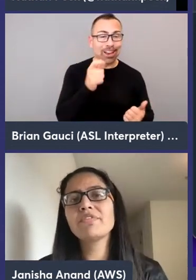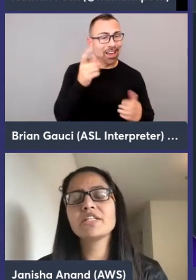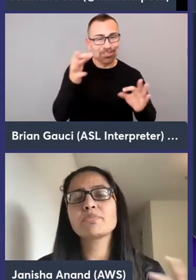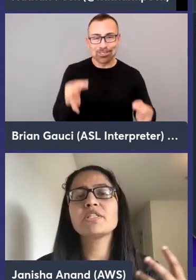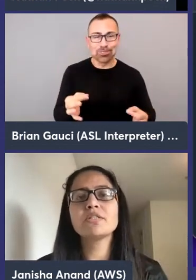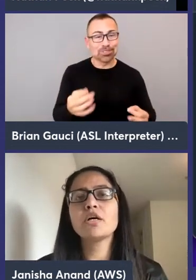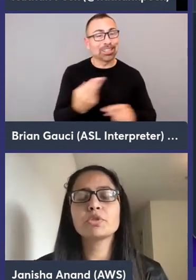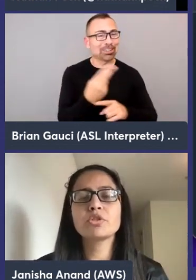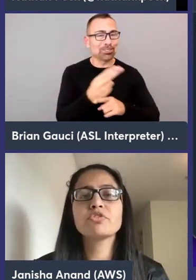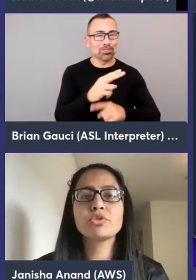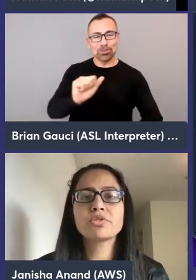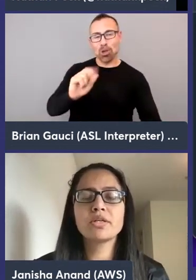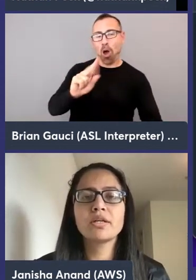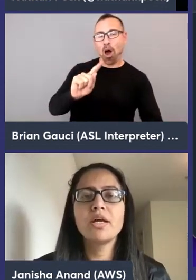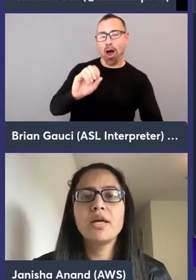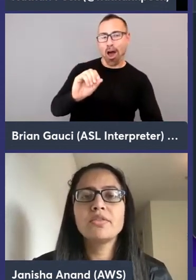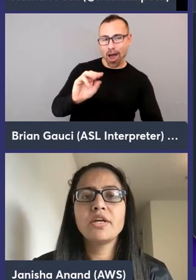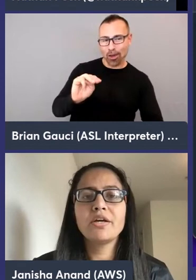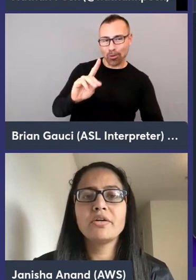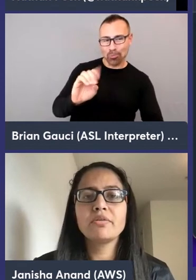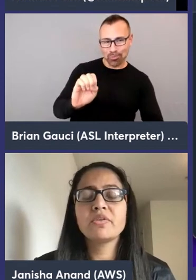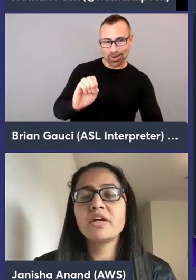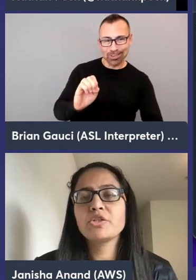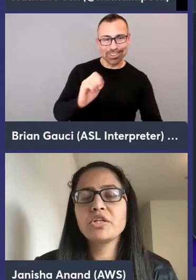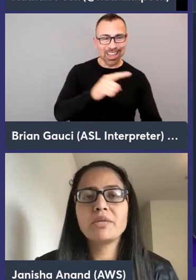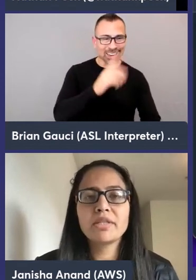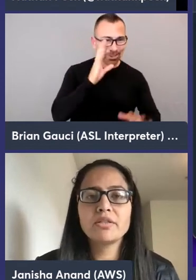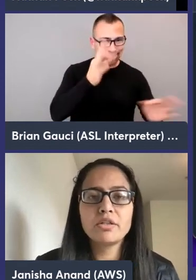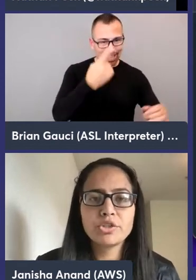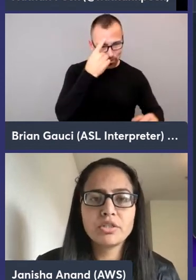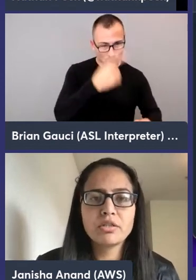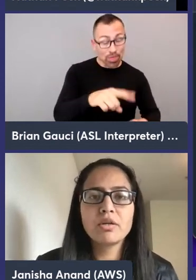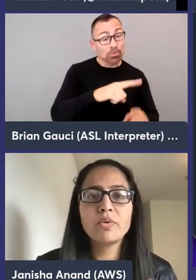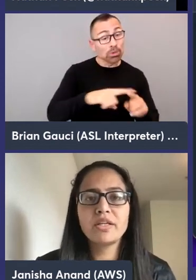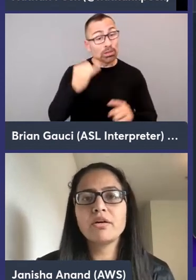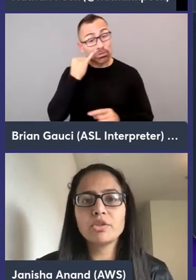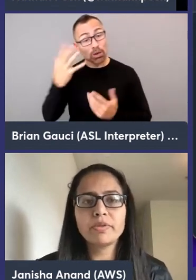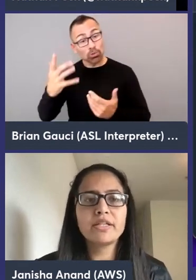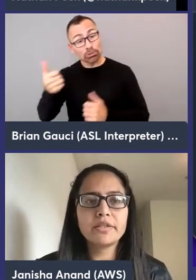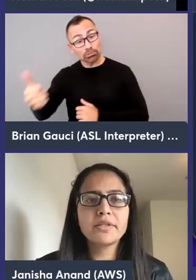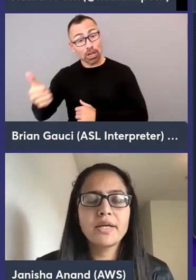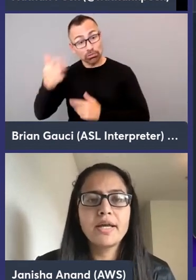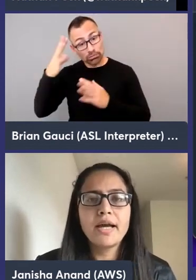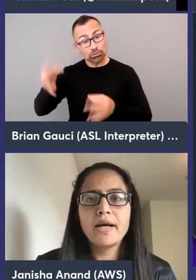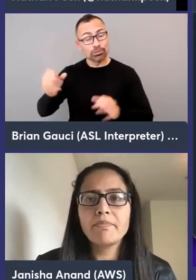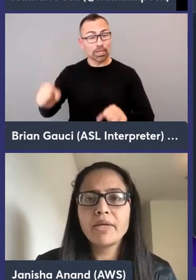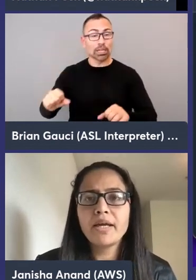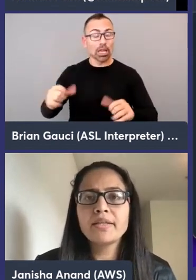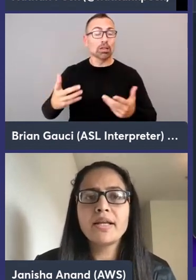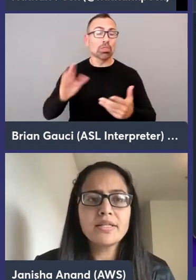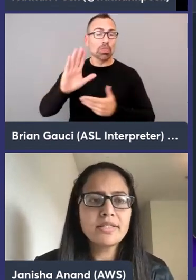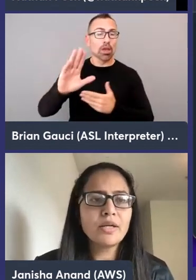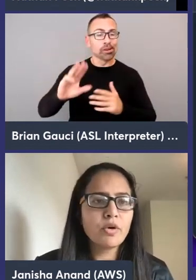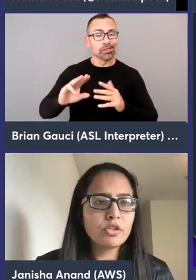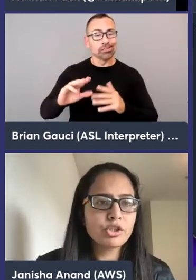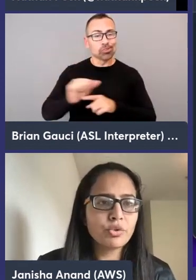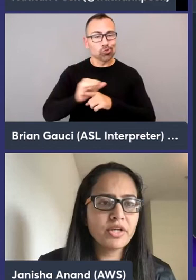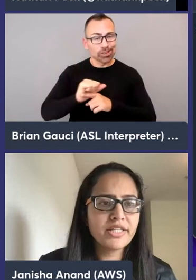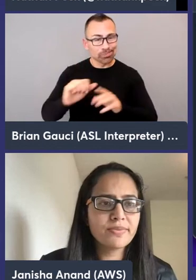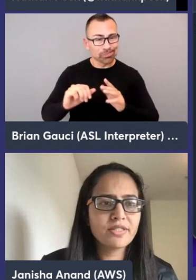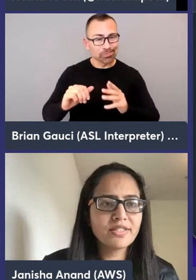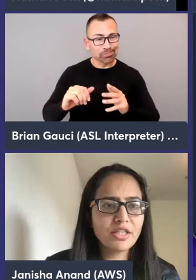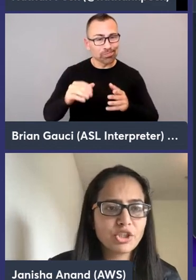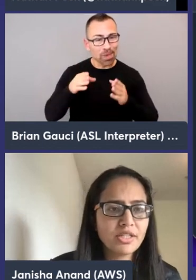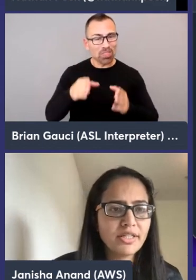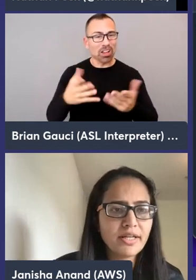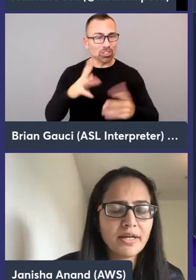do have an explicit option of choosing their training methodology within Autopilot. And the last thing I wanted to showcase